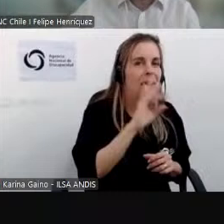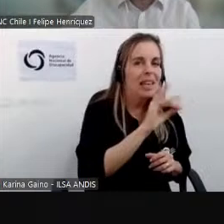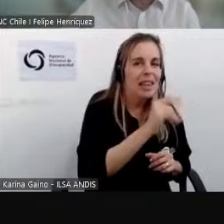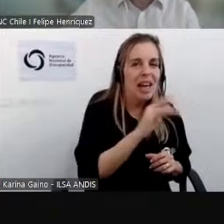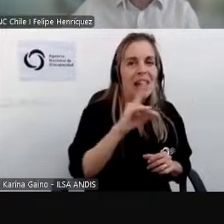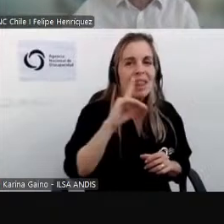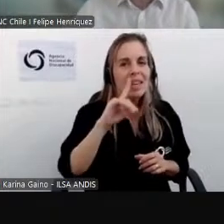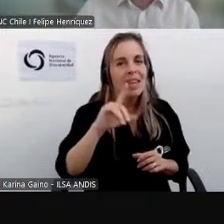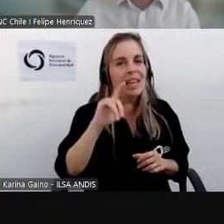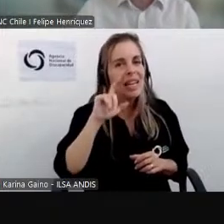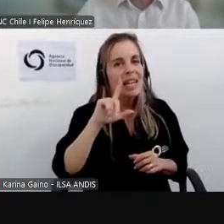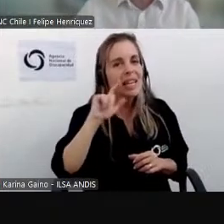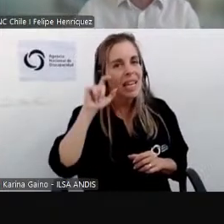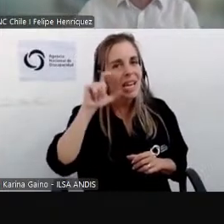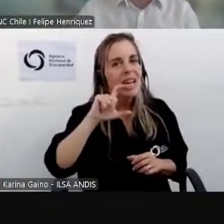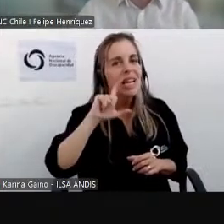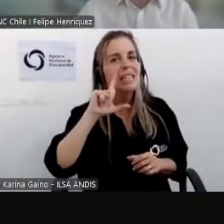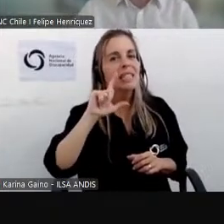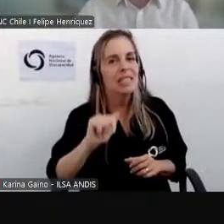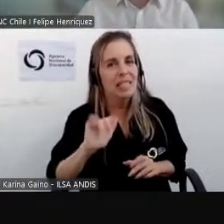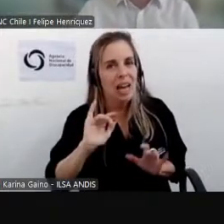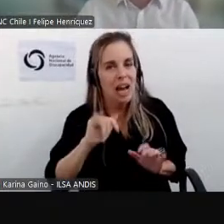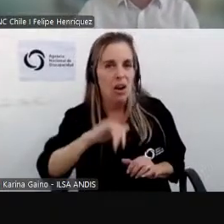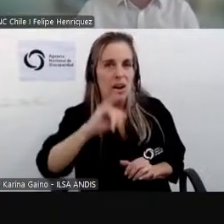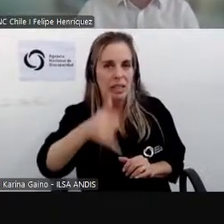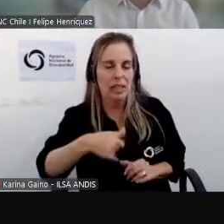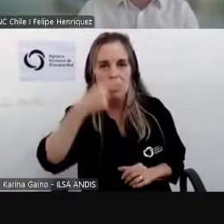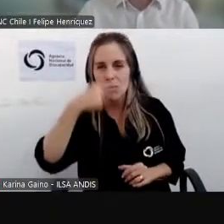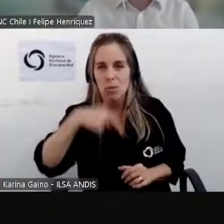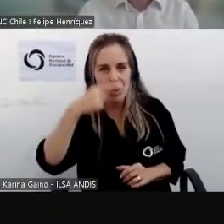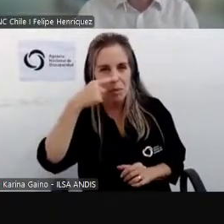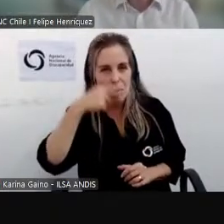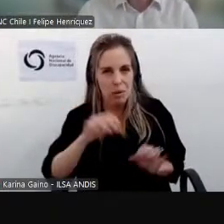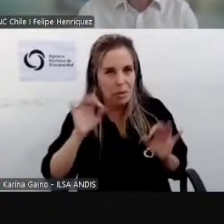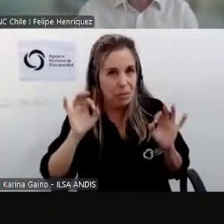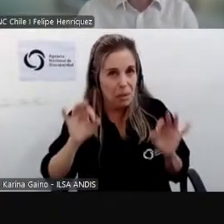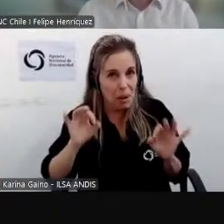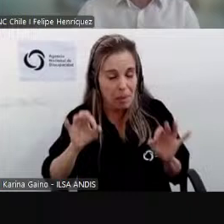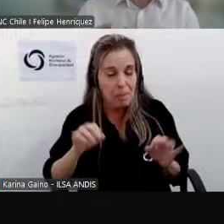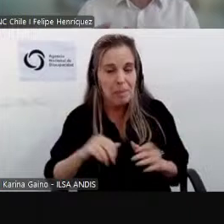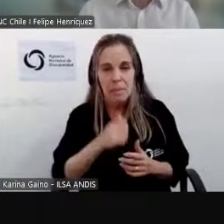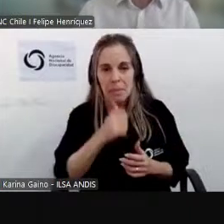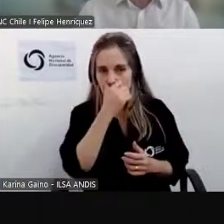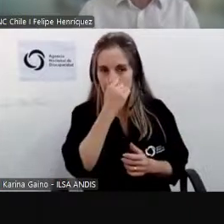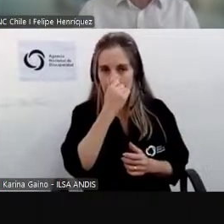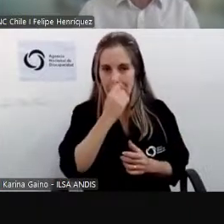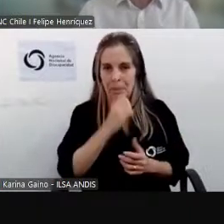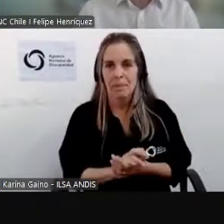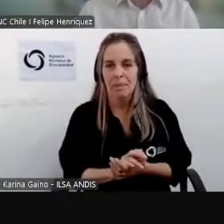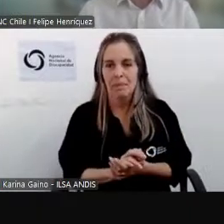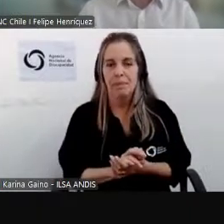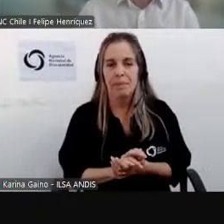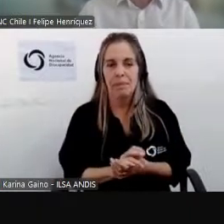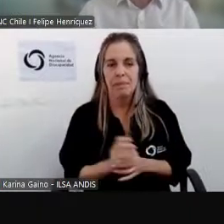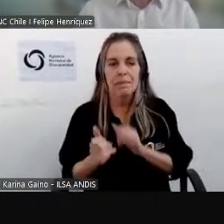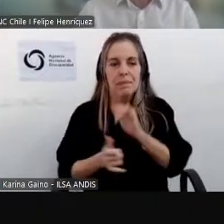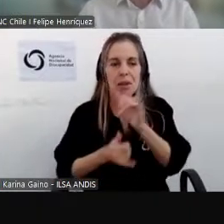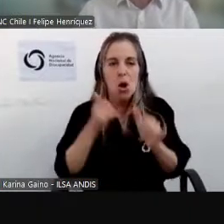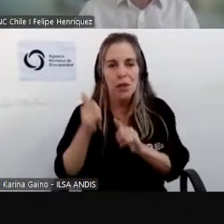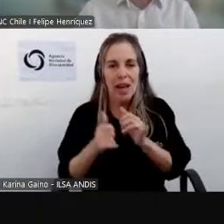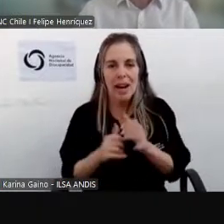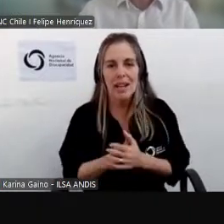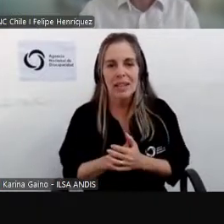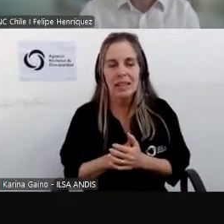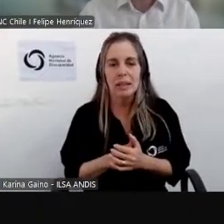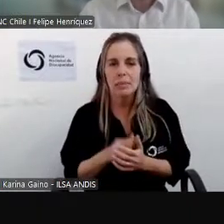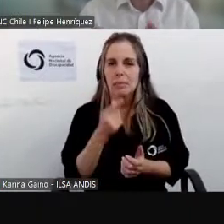due diligence is better described. In order to conclude, and to supplement